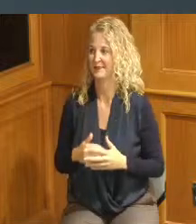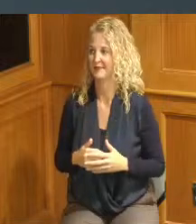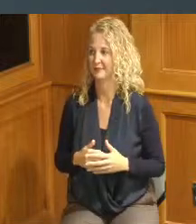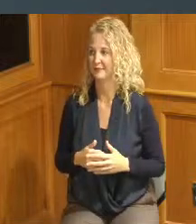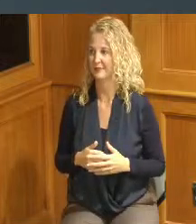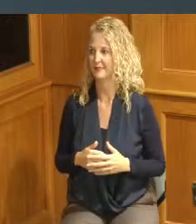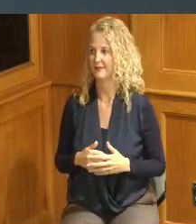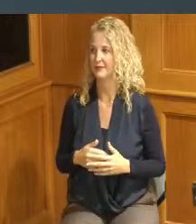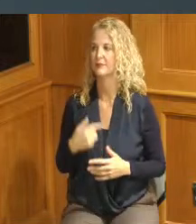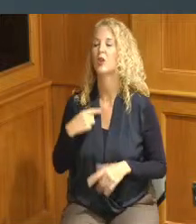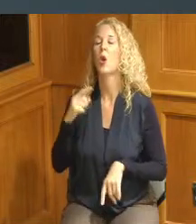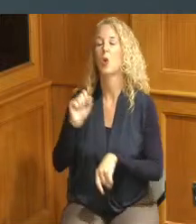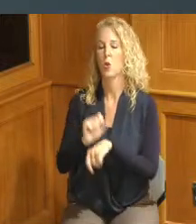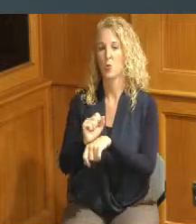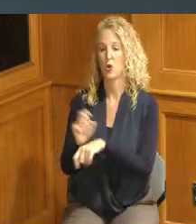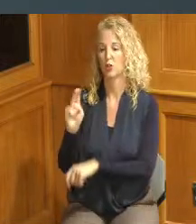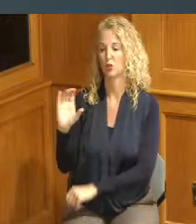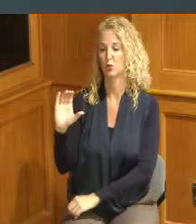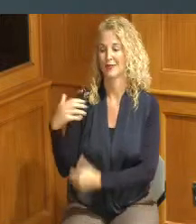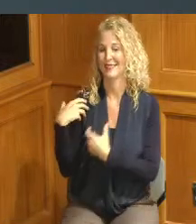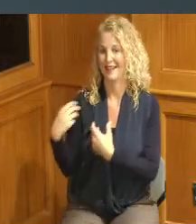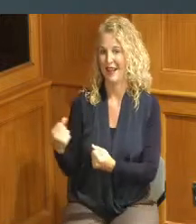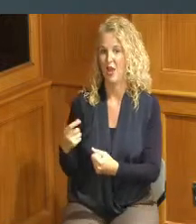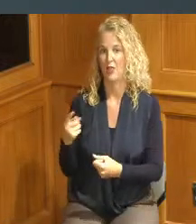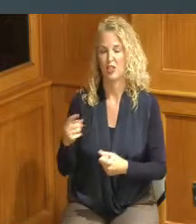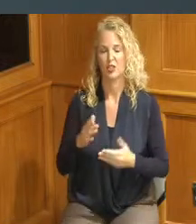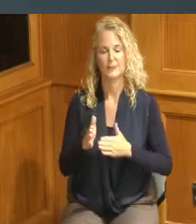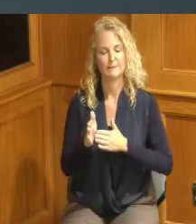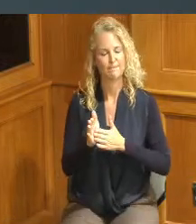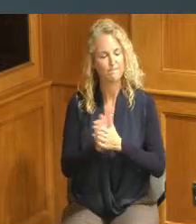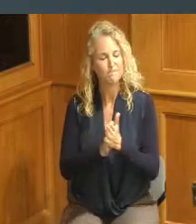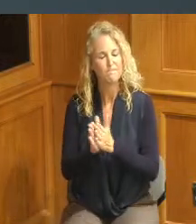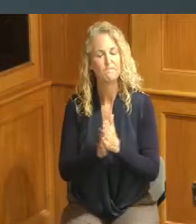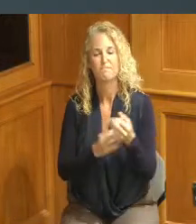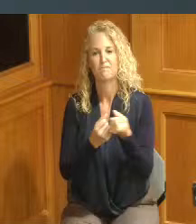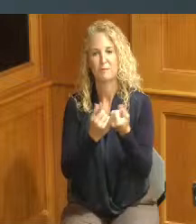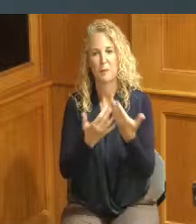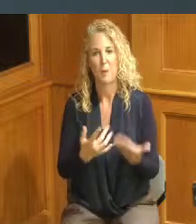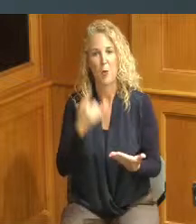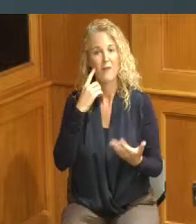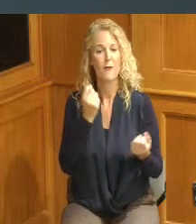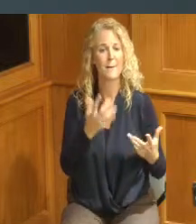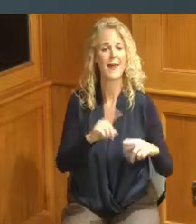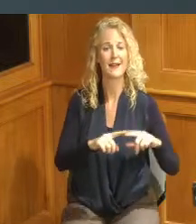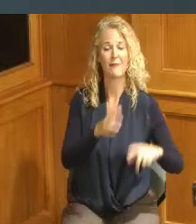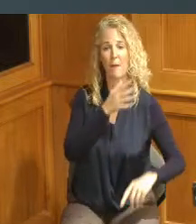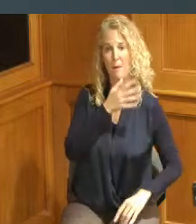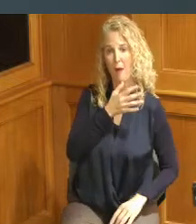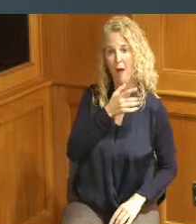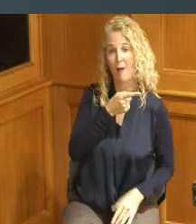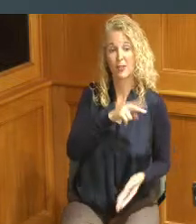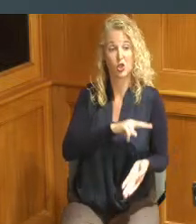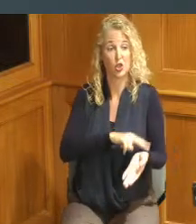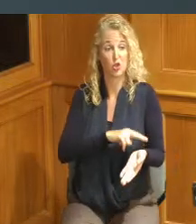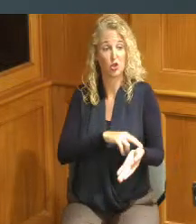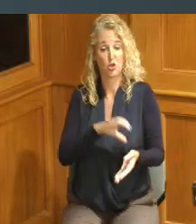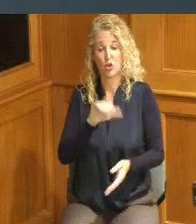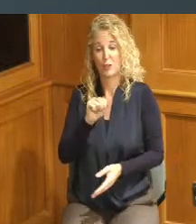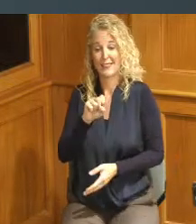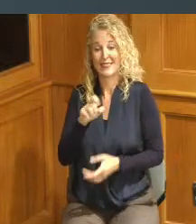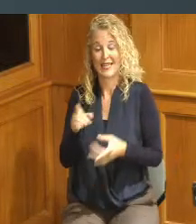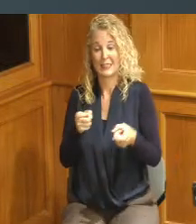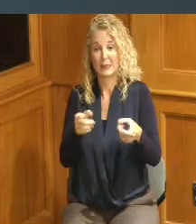Come on down. Darlene is a passionate advocate for the moms she serves. As a nurse case manager, she